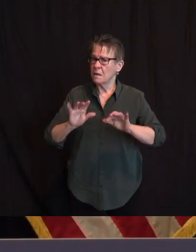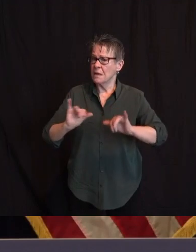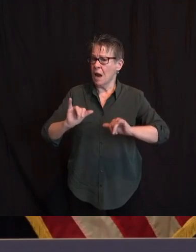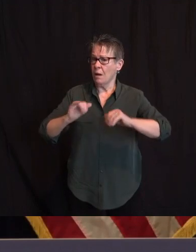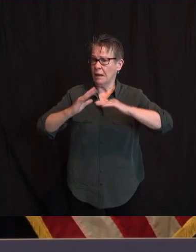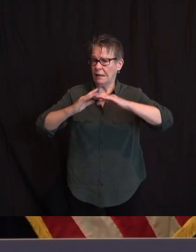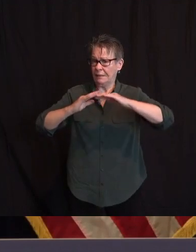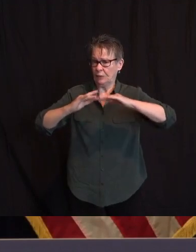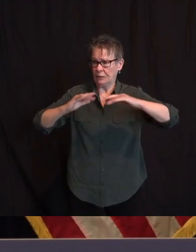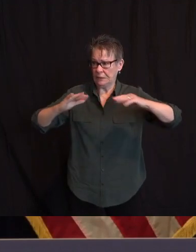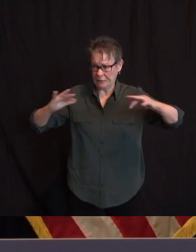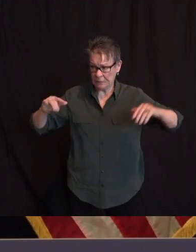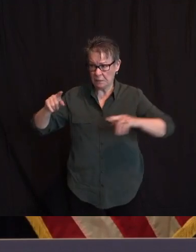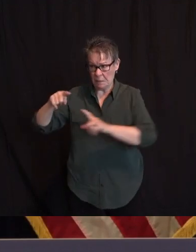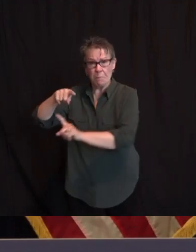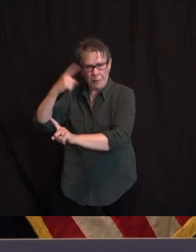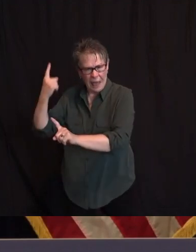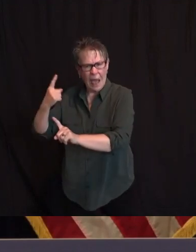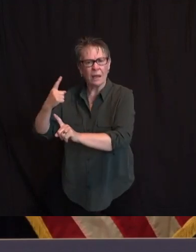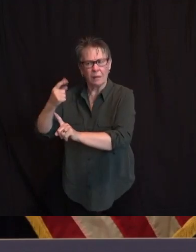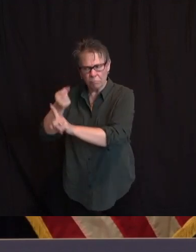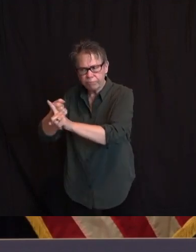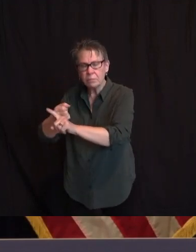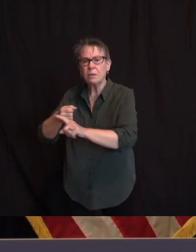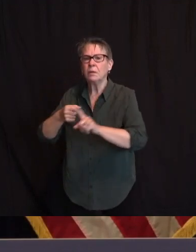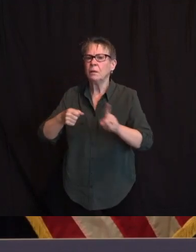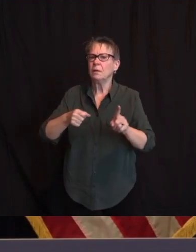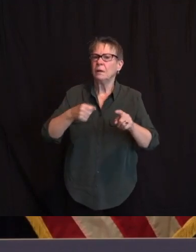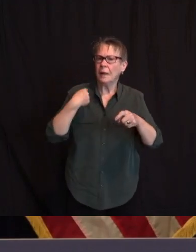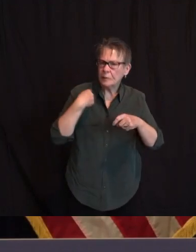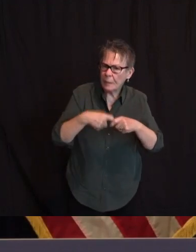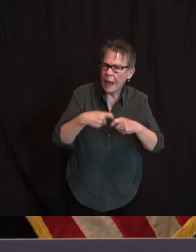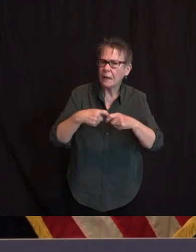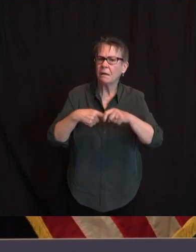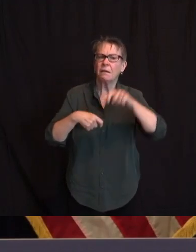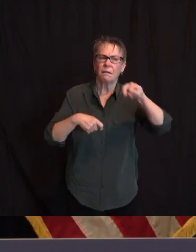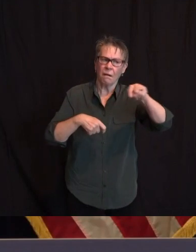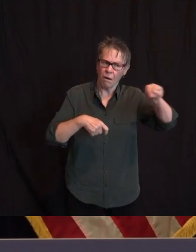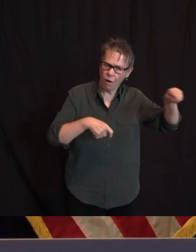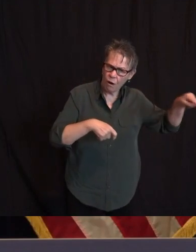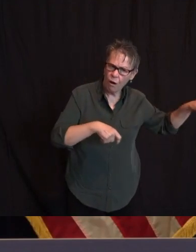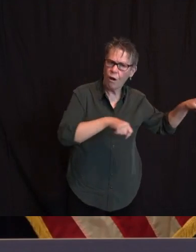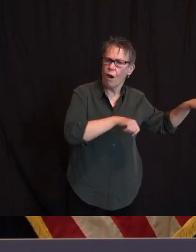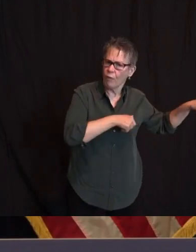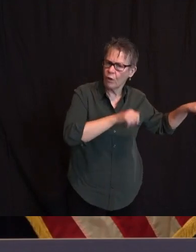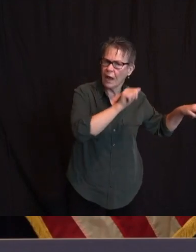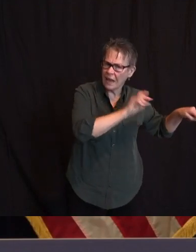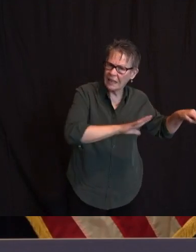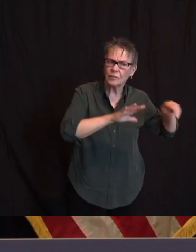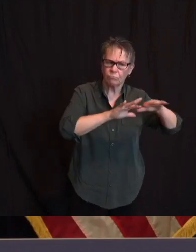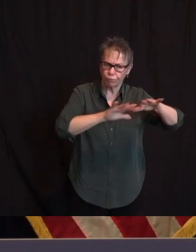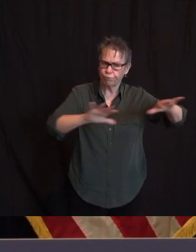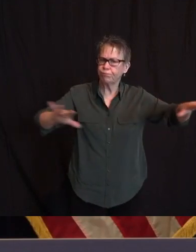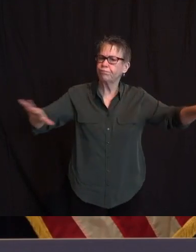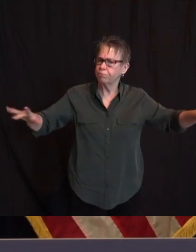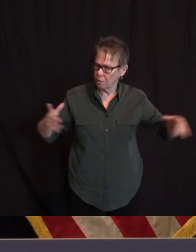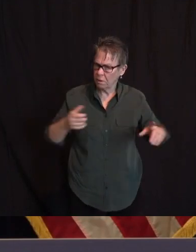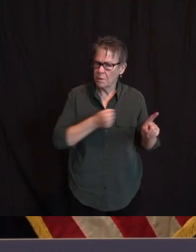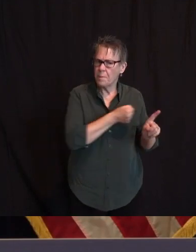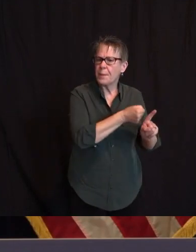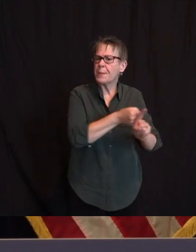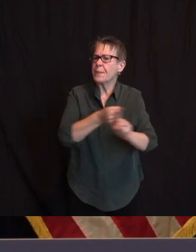this as I hand it to Judy. The list of areas where we're not where we need to be, but we got a plan, and Pat, you should chime in here.